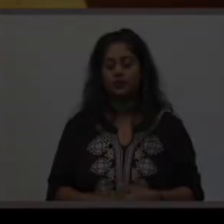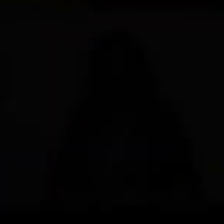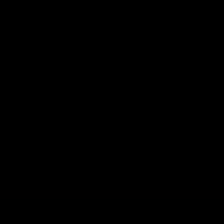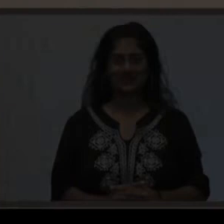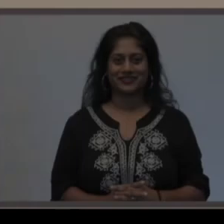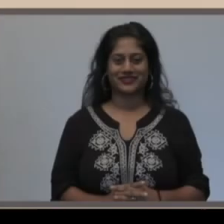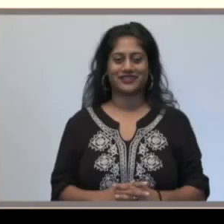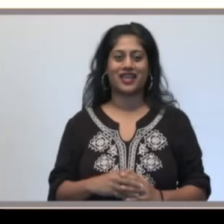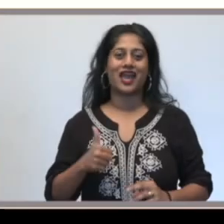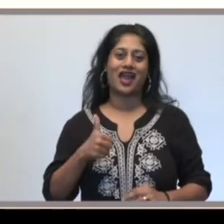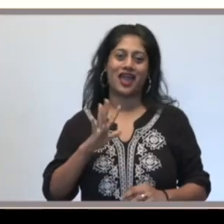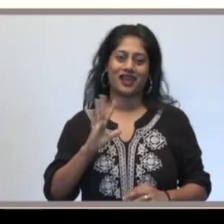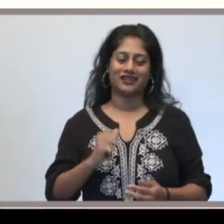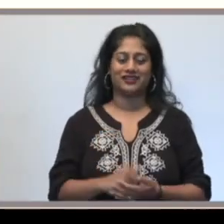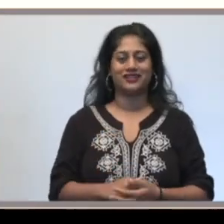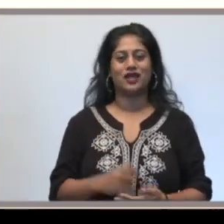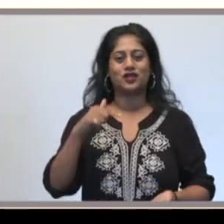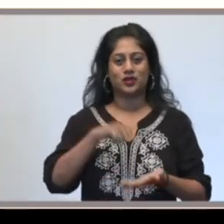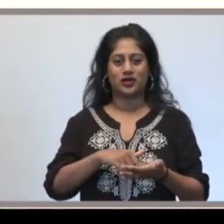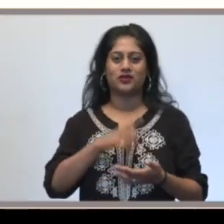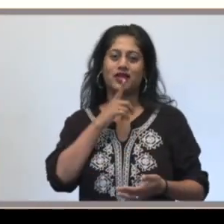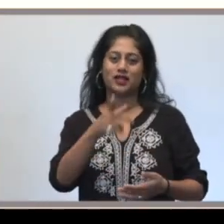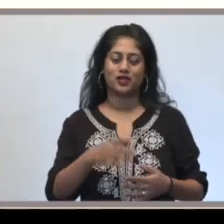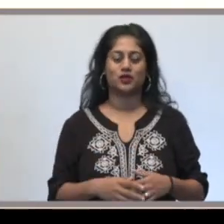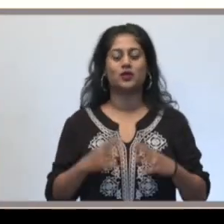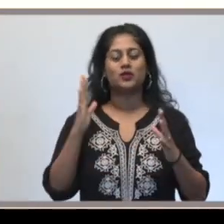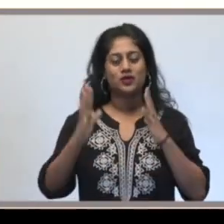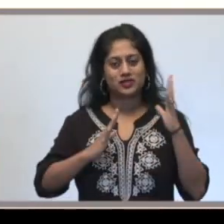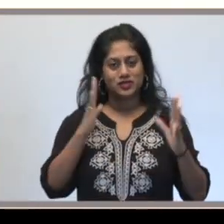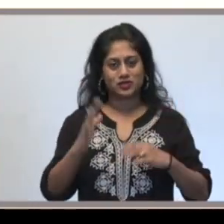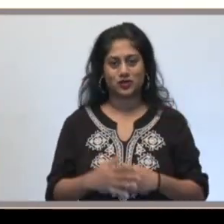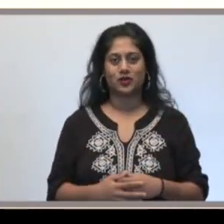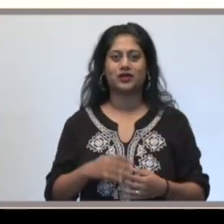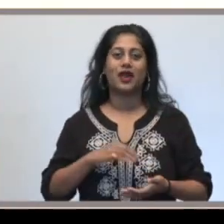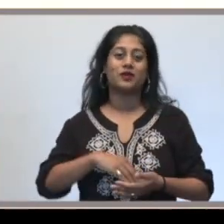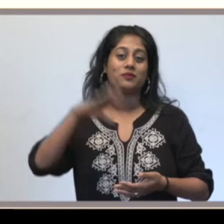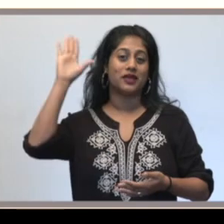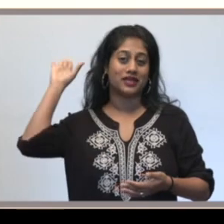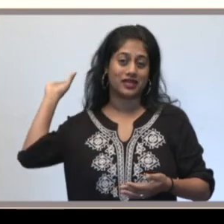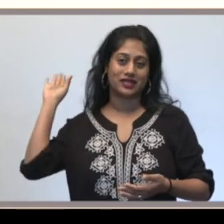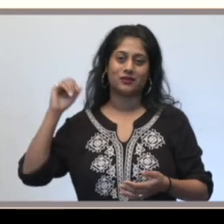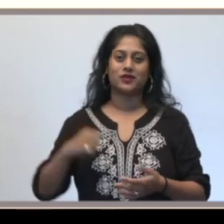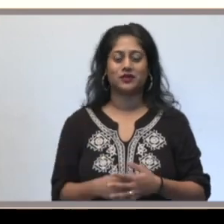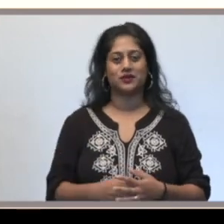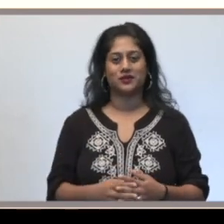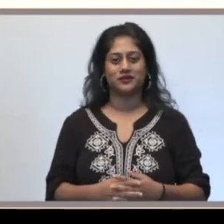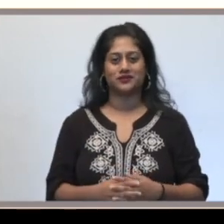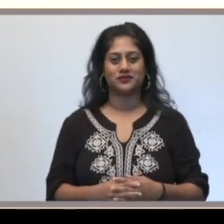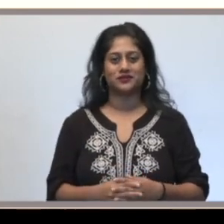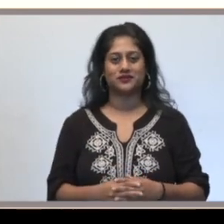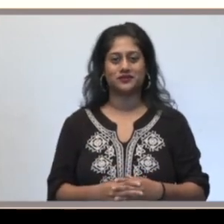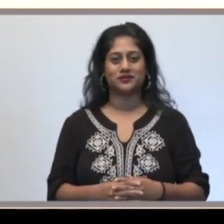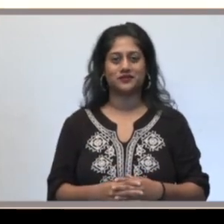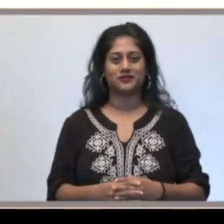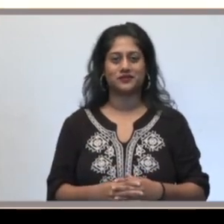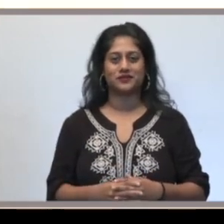through. Hi, I'm Savi, and the experience I'm about to share happened many decades ago. Age and time, and most certainly